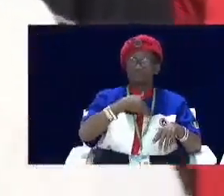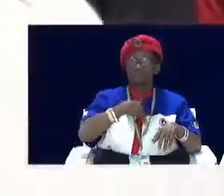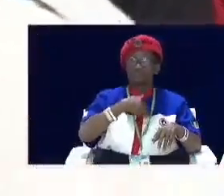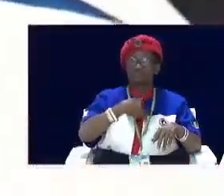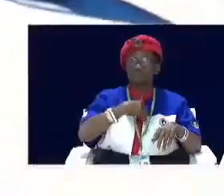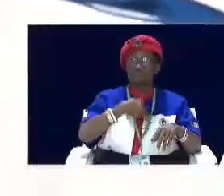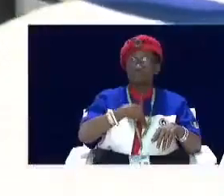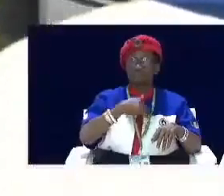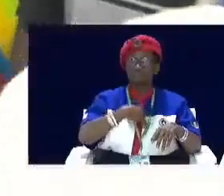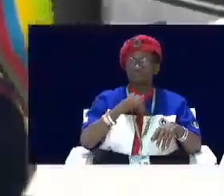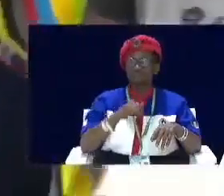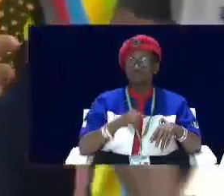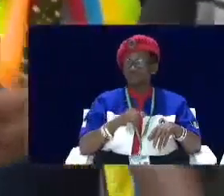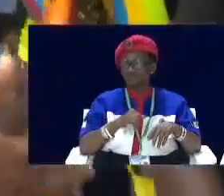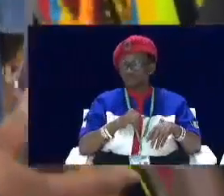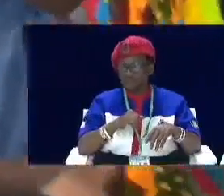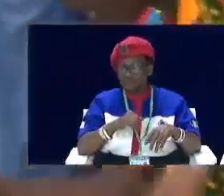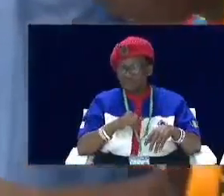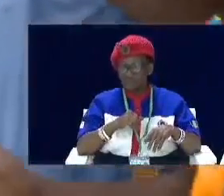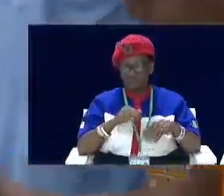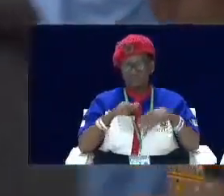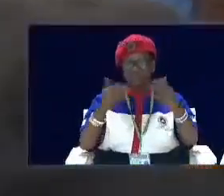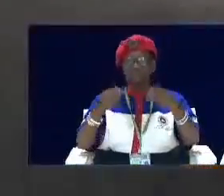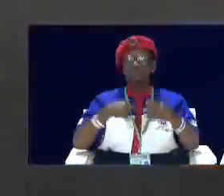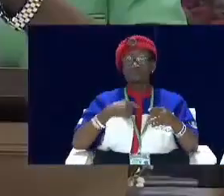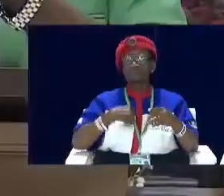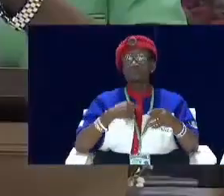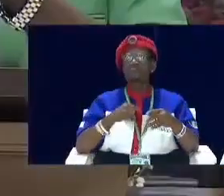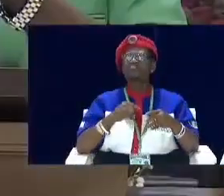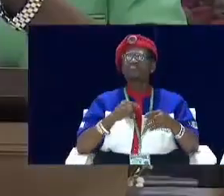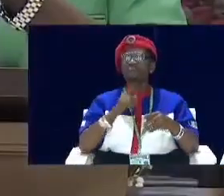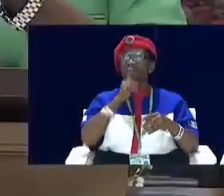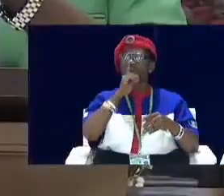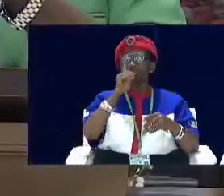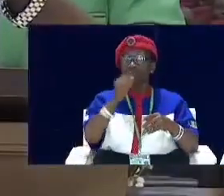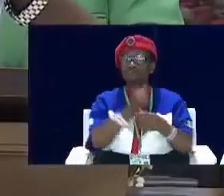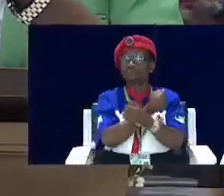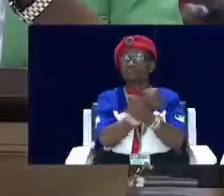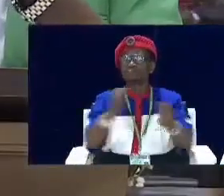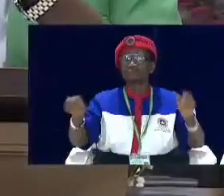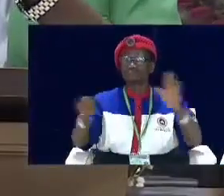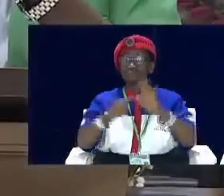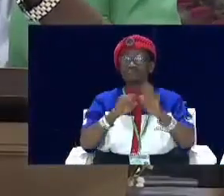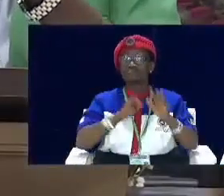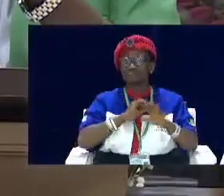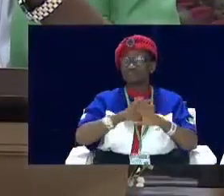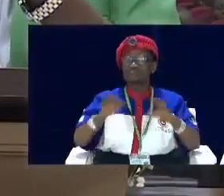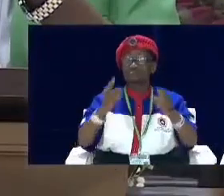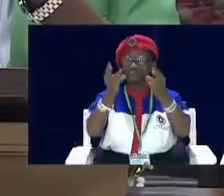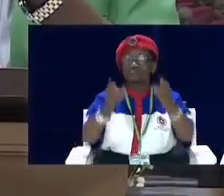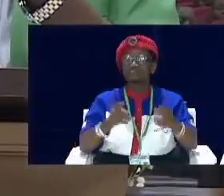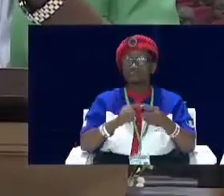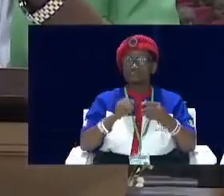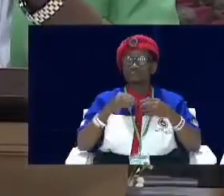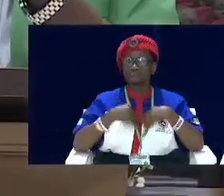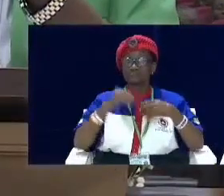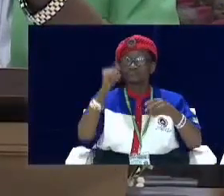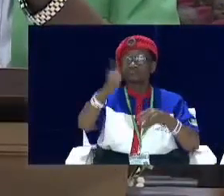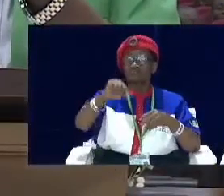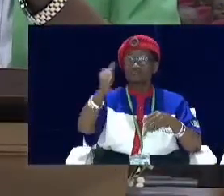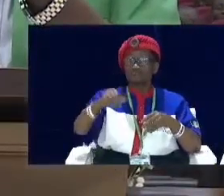Give me genuine salvation. I don't want to have anything to do with the devil